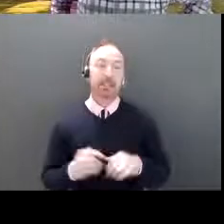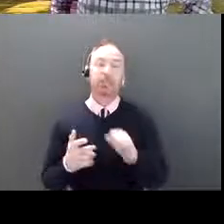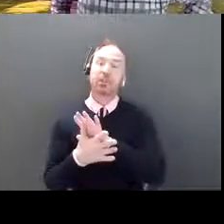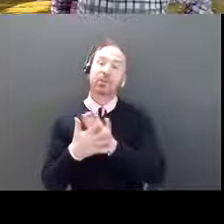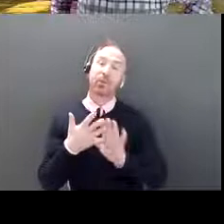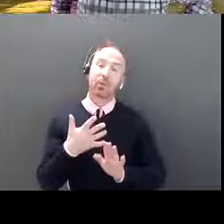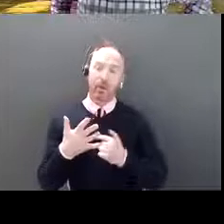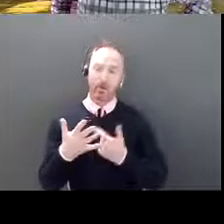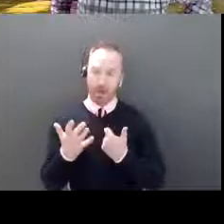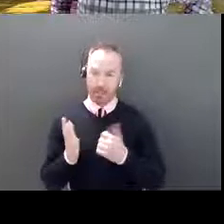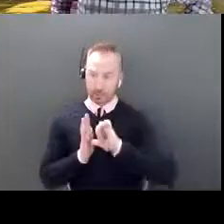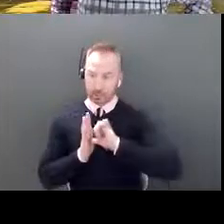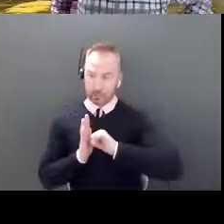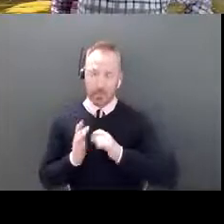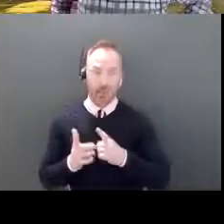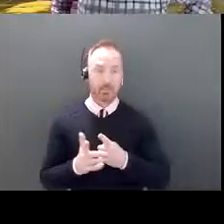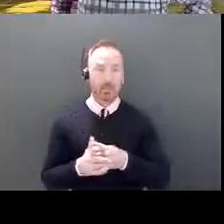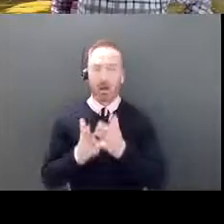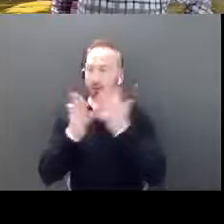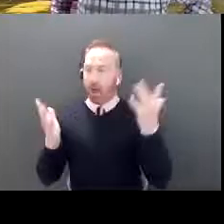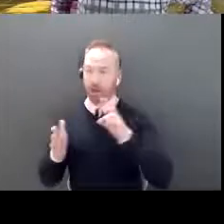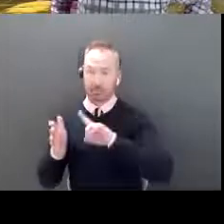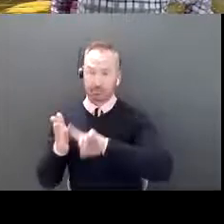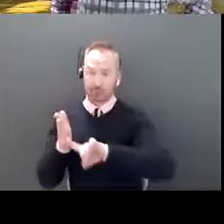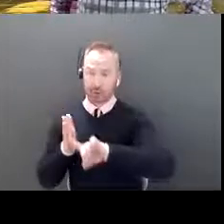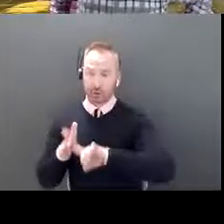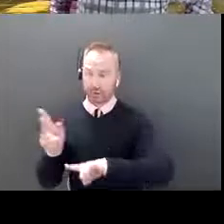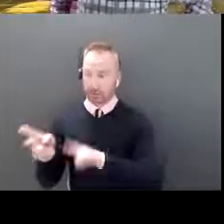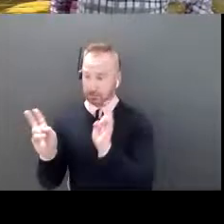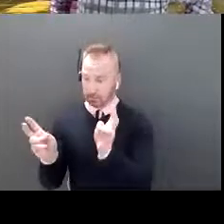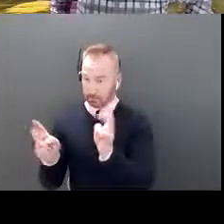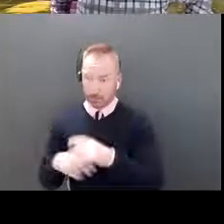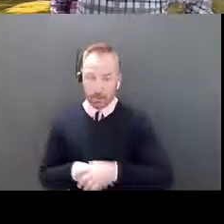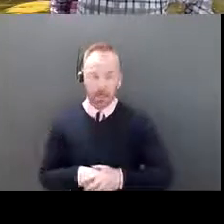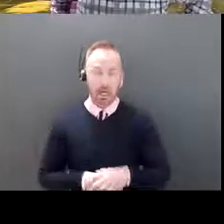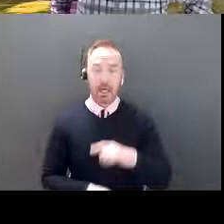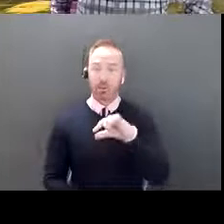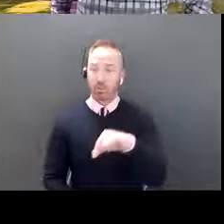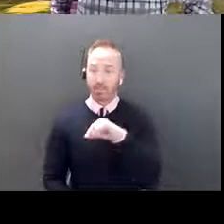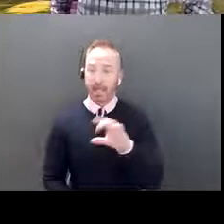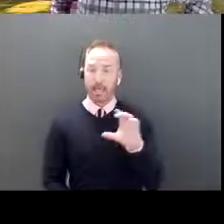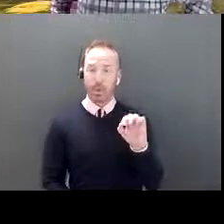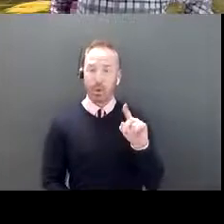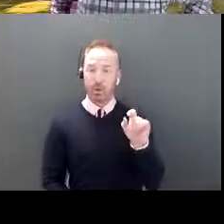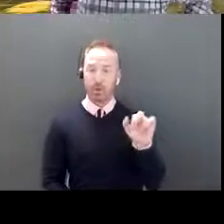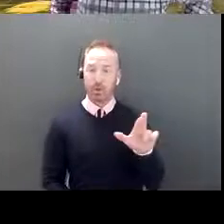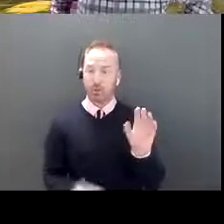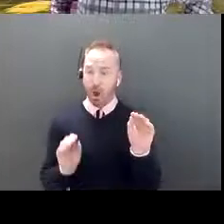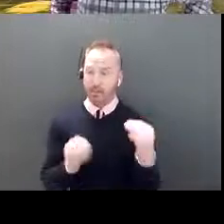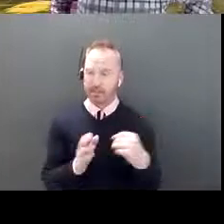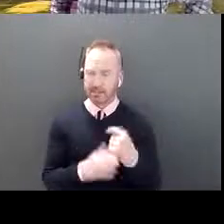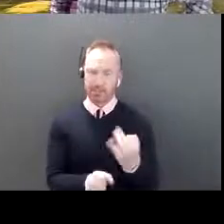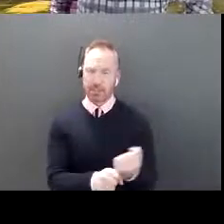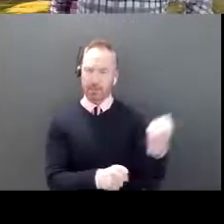out. There's been lots of research on this topic. The Quebec Coroner's Office did a study a number of years ago